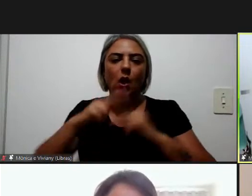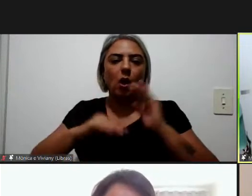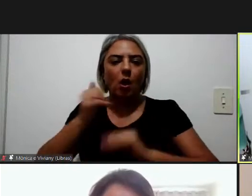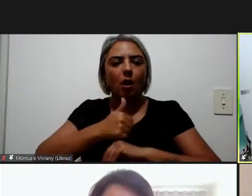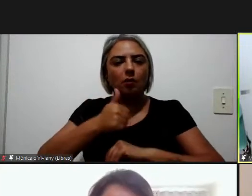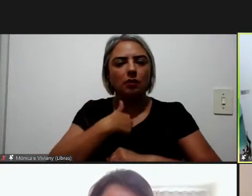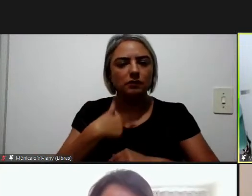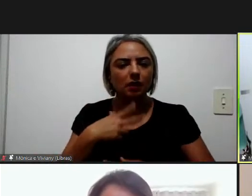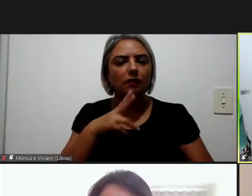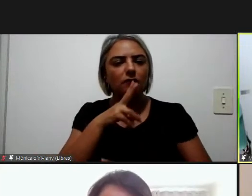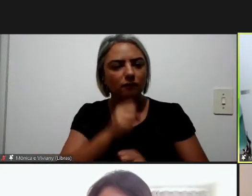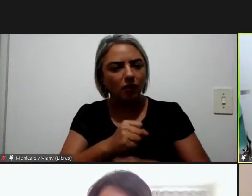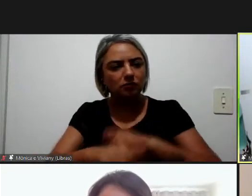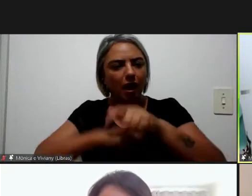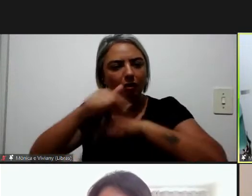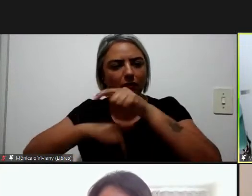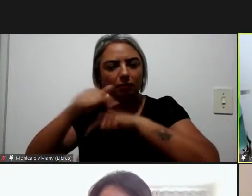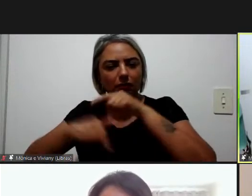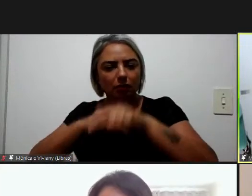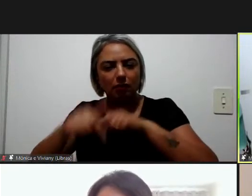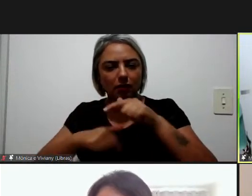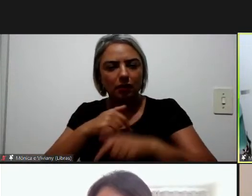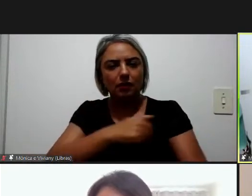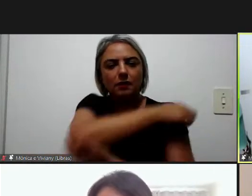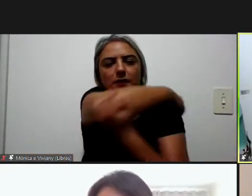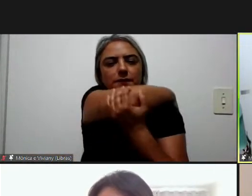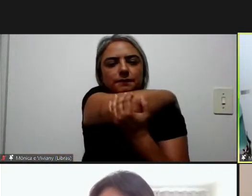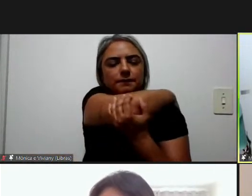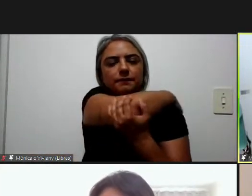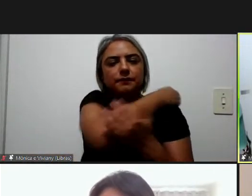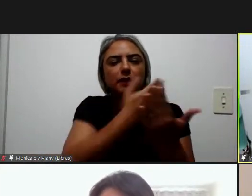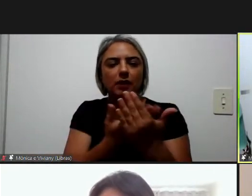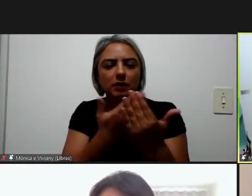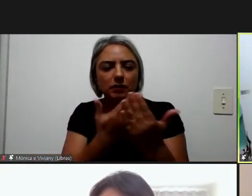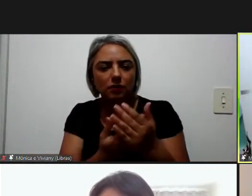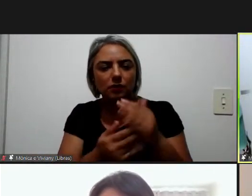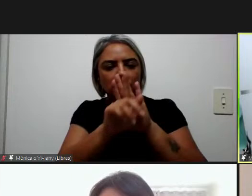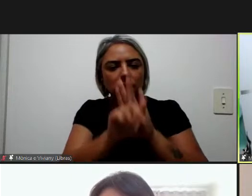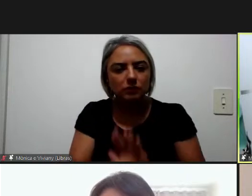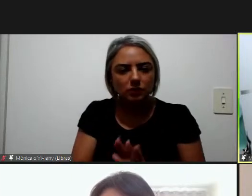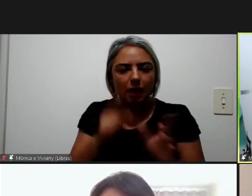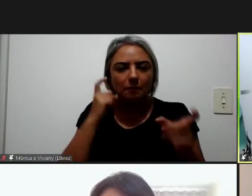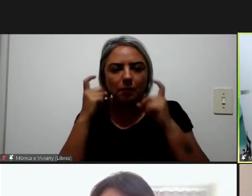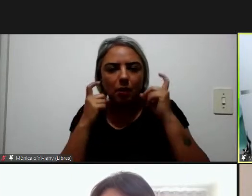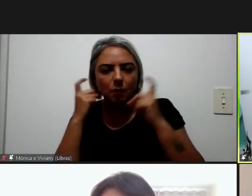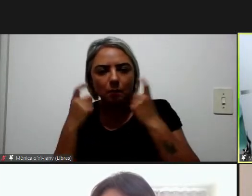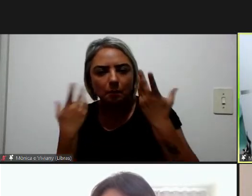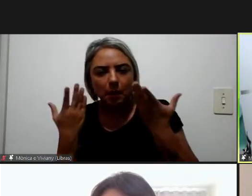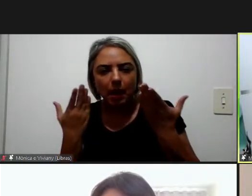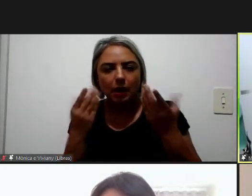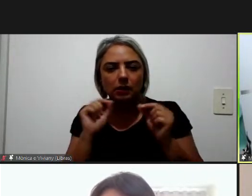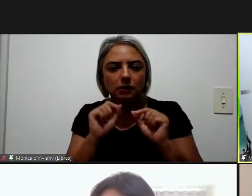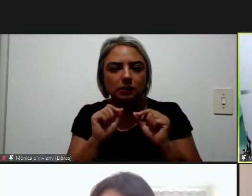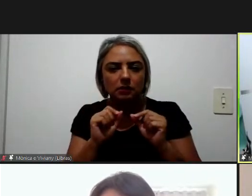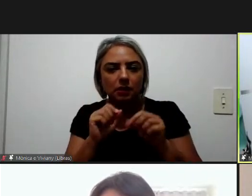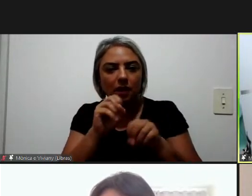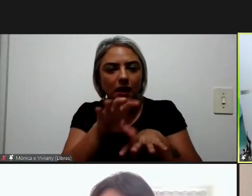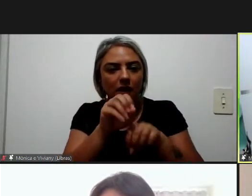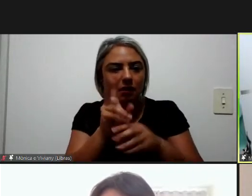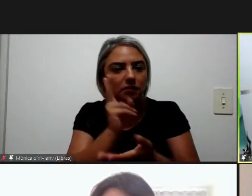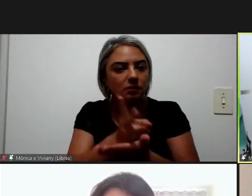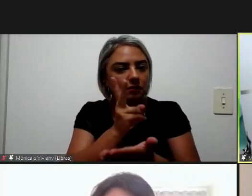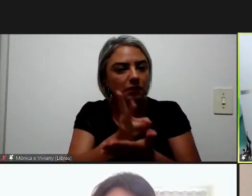our professionals are very strong, they want to fight, they study, the managers are concerned about this issue